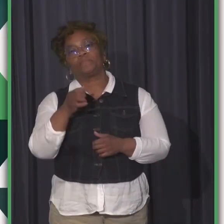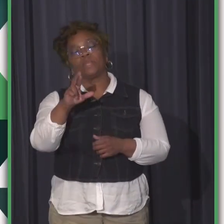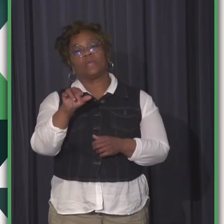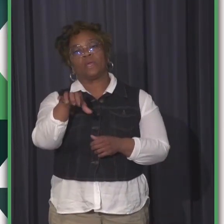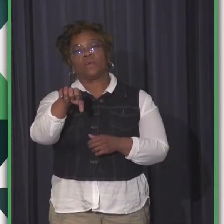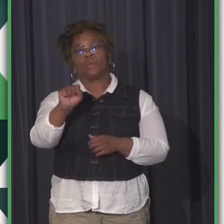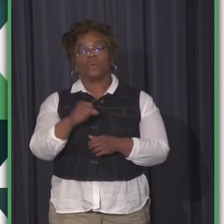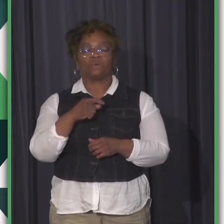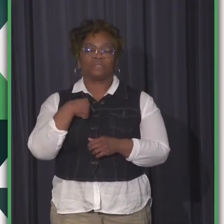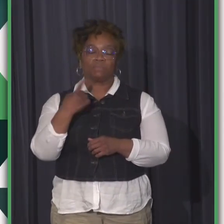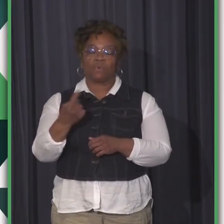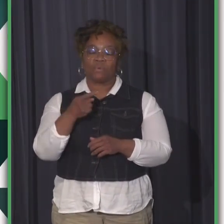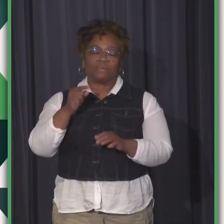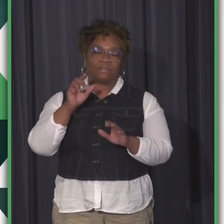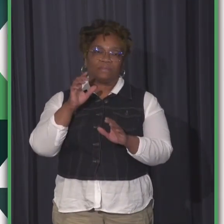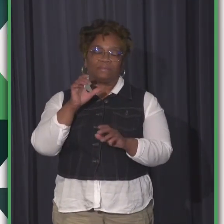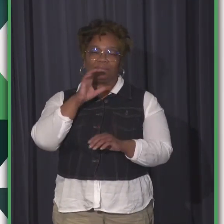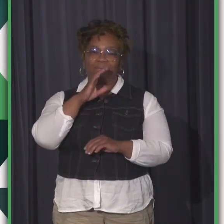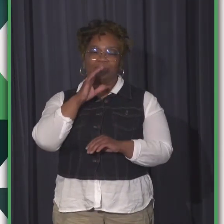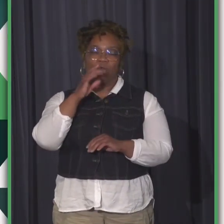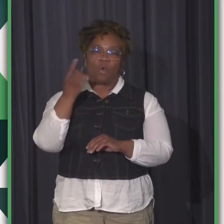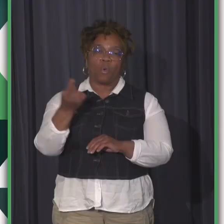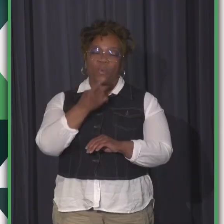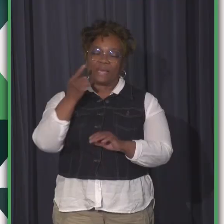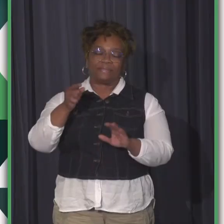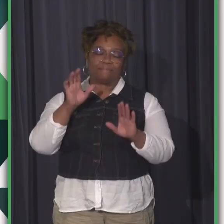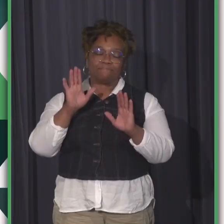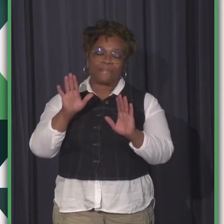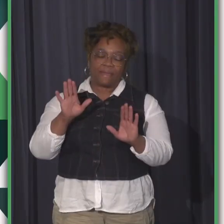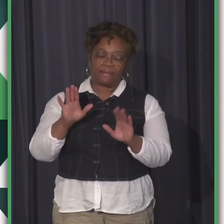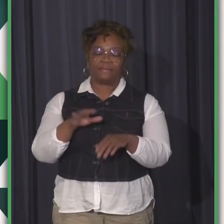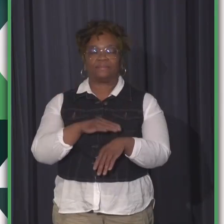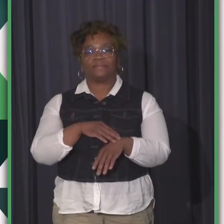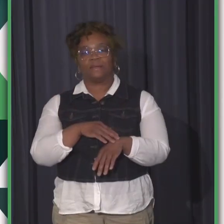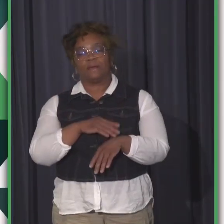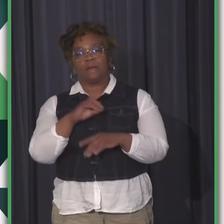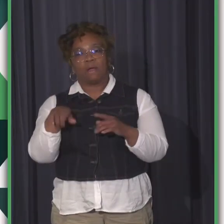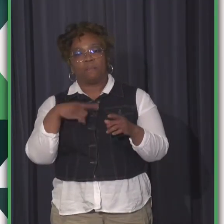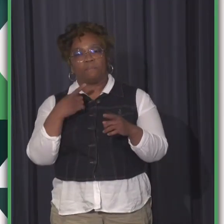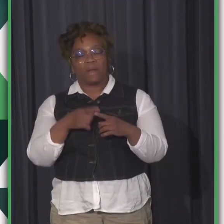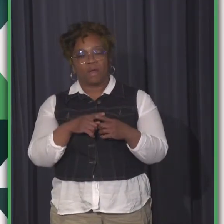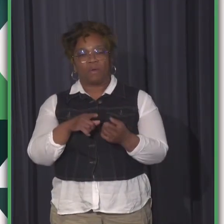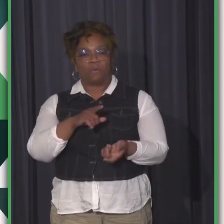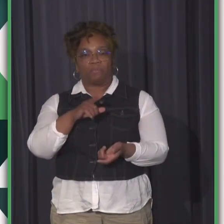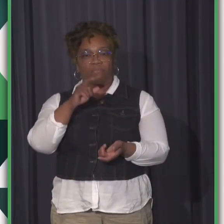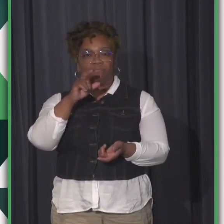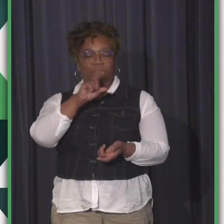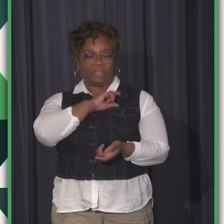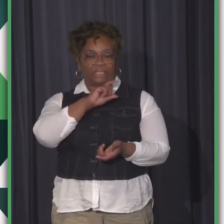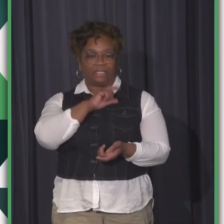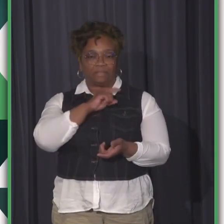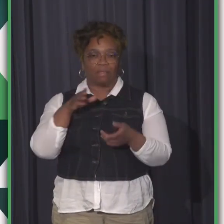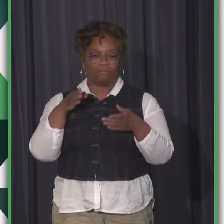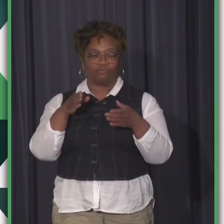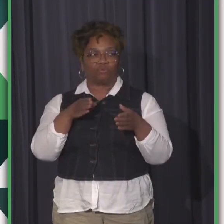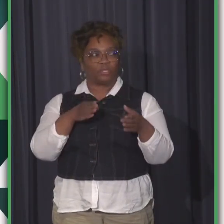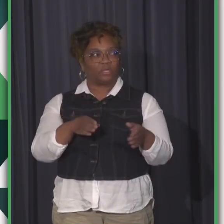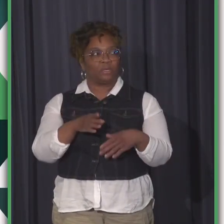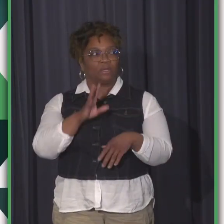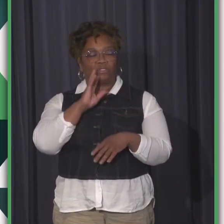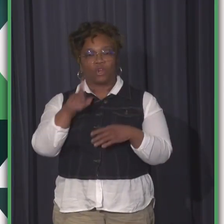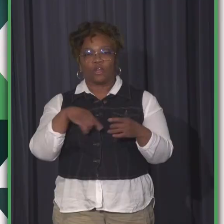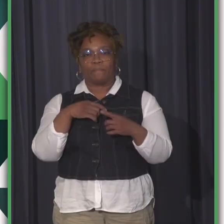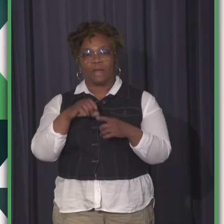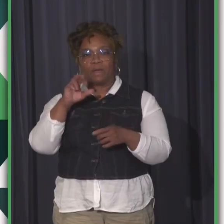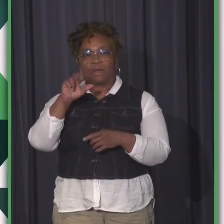the integrity of the men and women on the street. When you talk about a crime reduction, that's off of every year, back to back, that 9%,